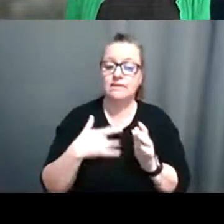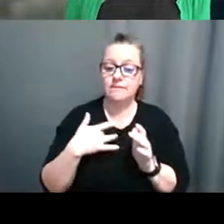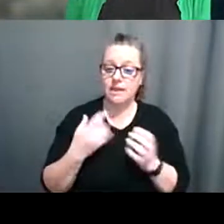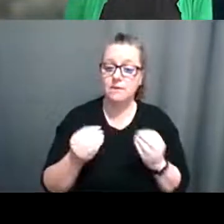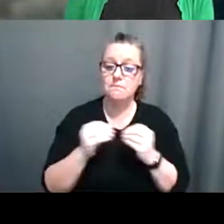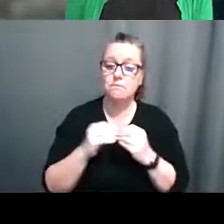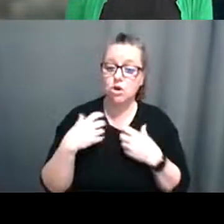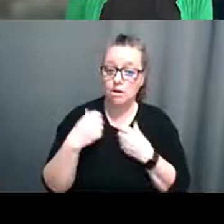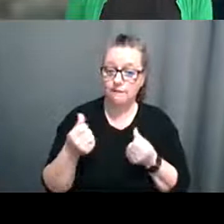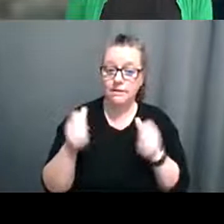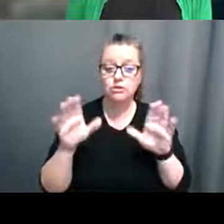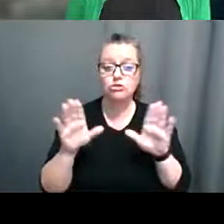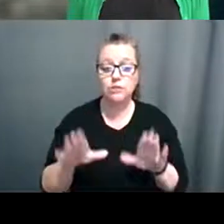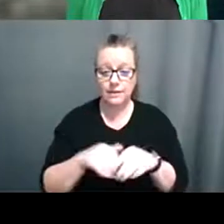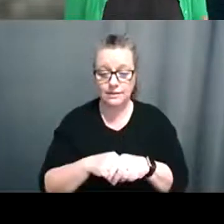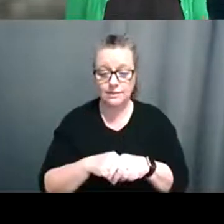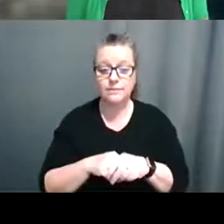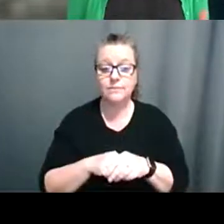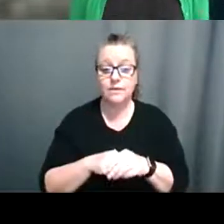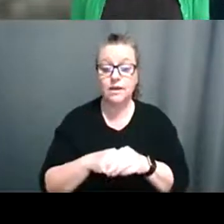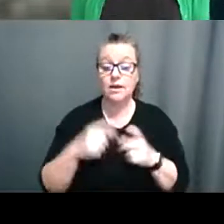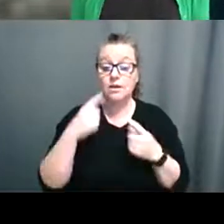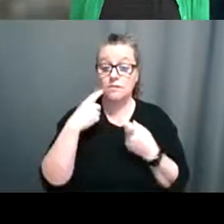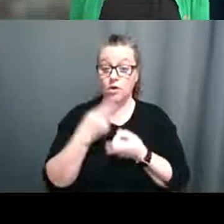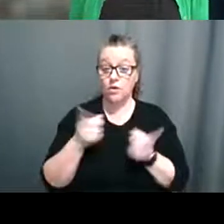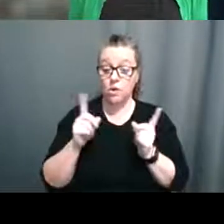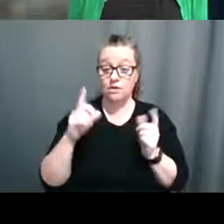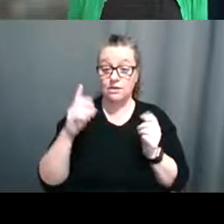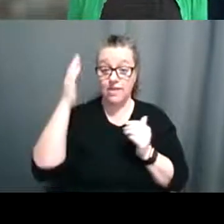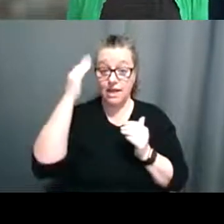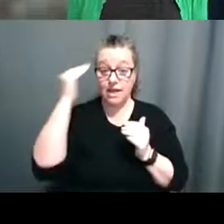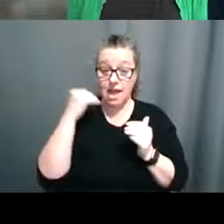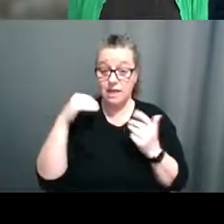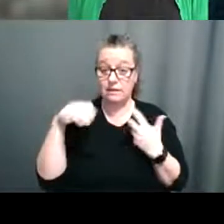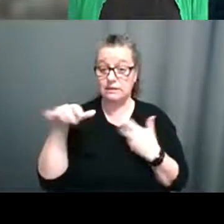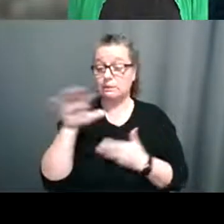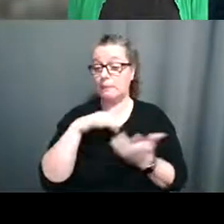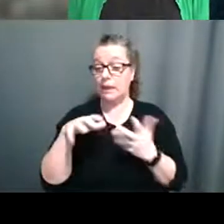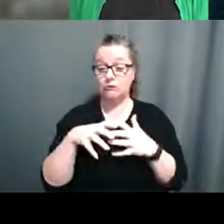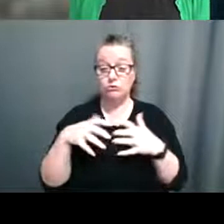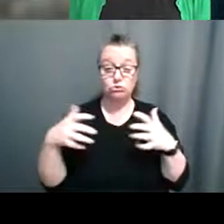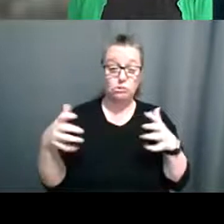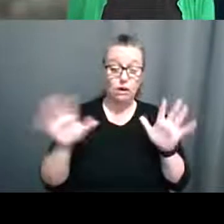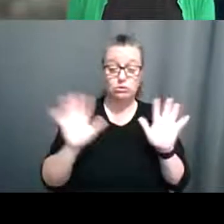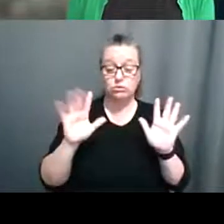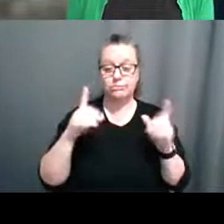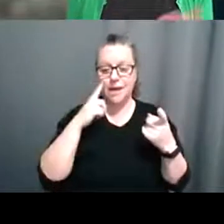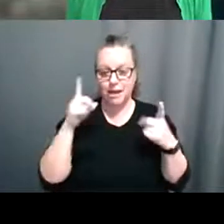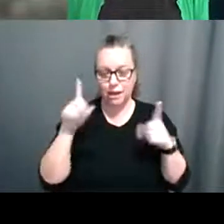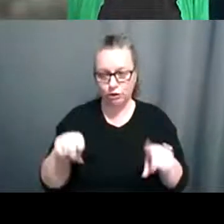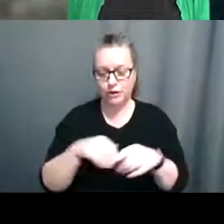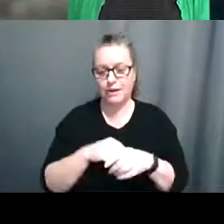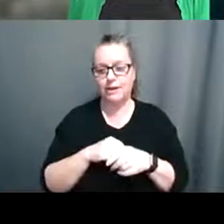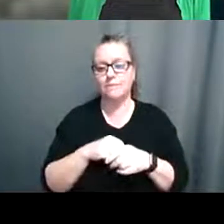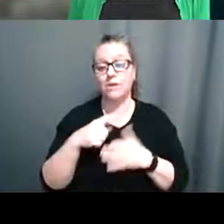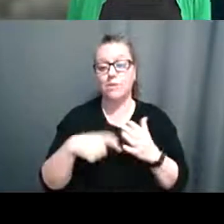that's great. For those whose head is spinning, that was way too much, way too fast, I agree. What I